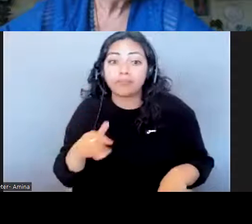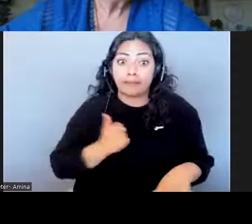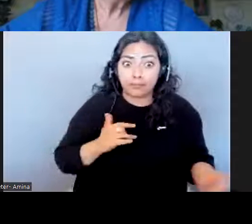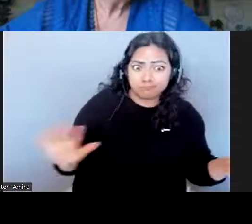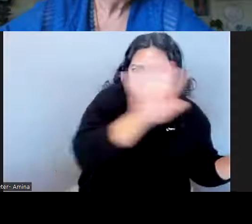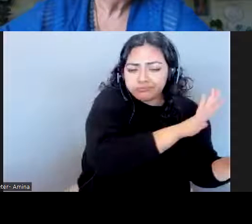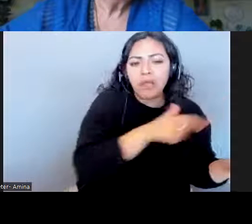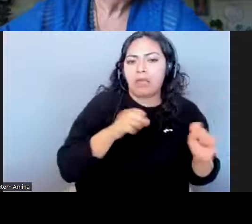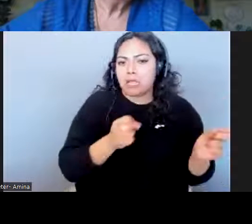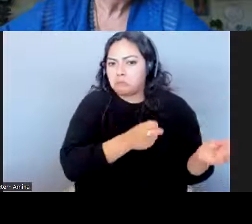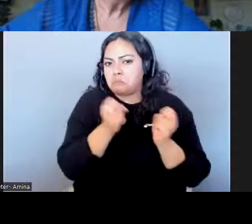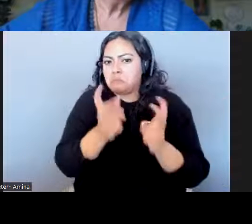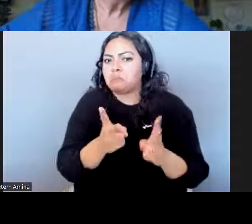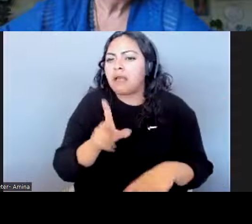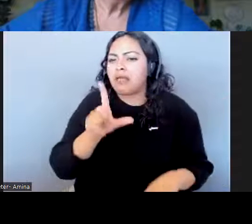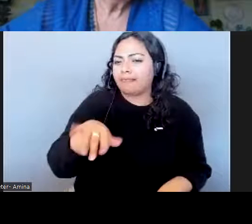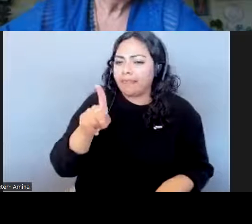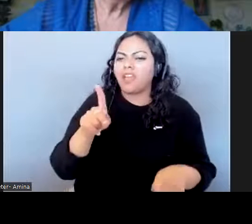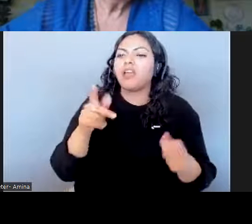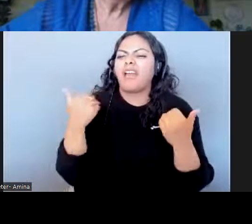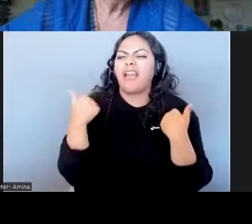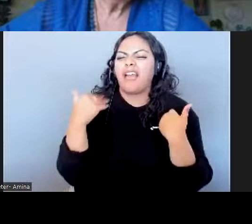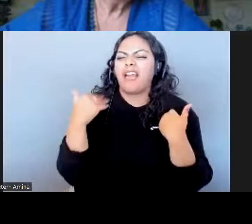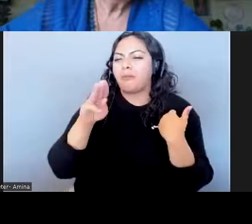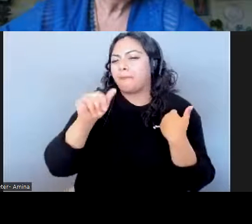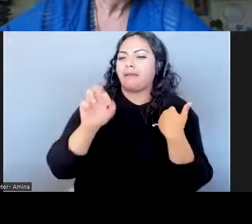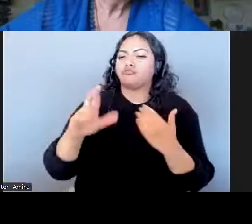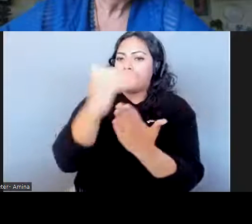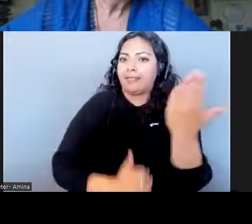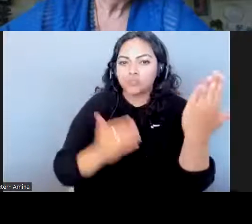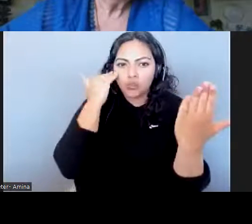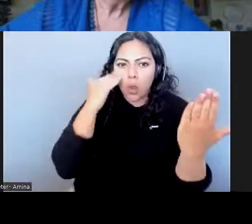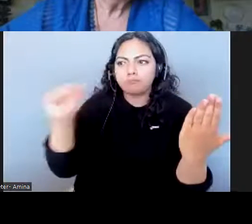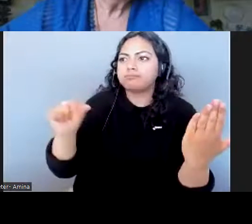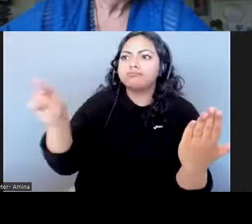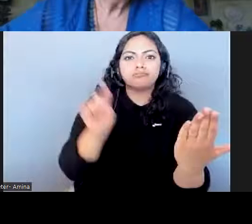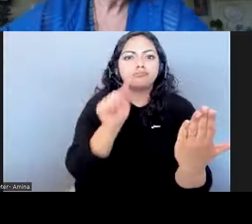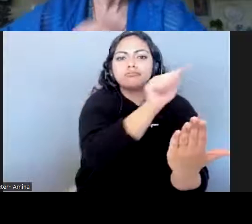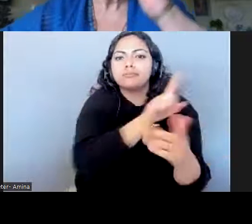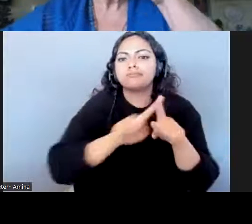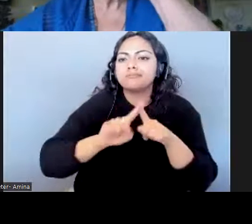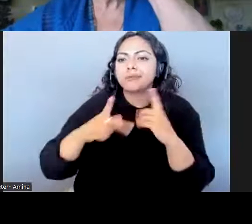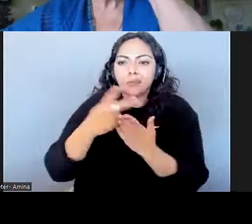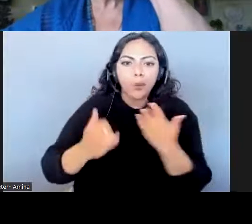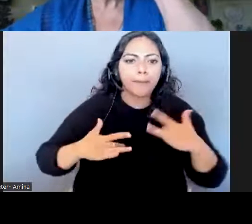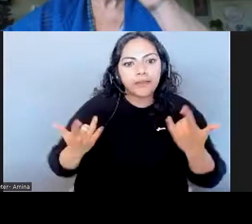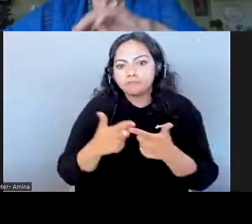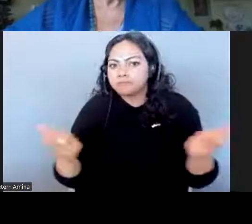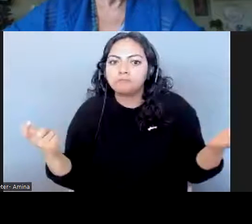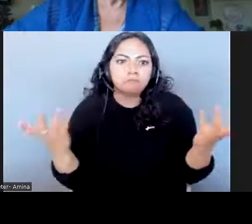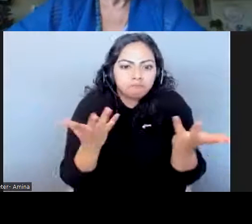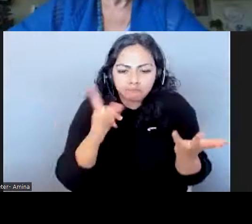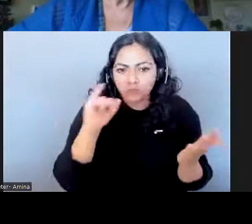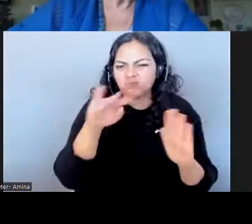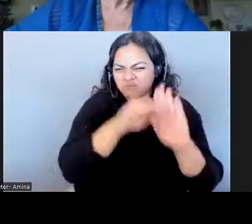put a link to a master list in the chat. If you are planning an activity on June